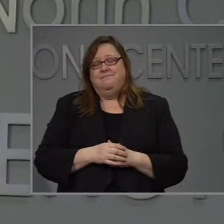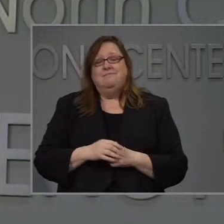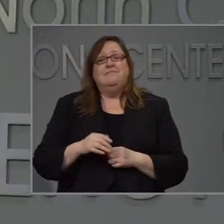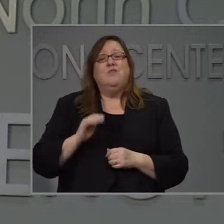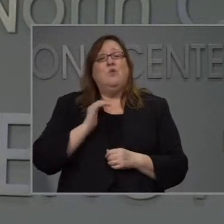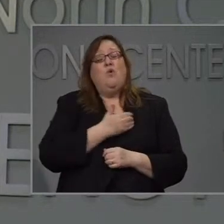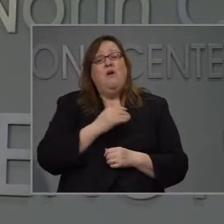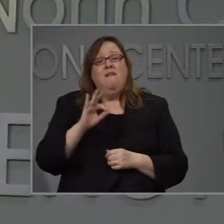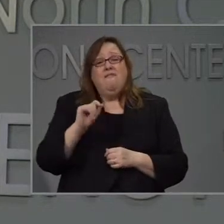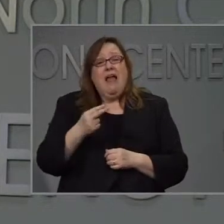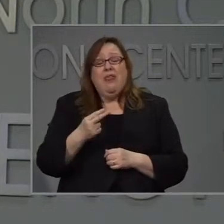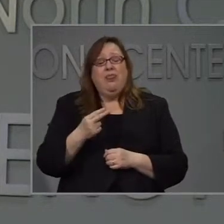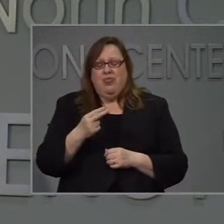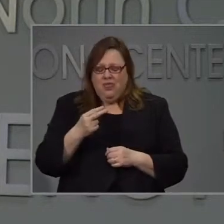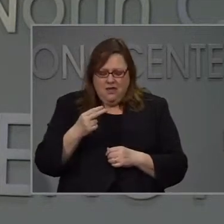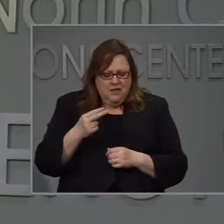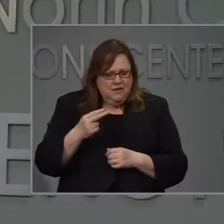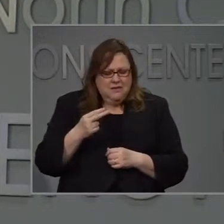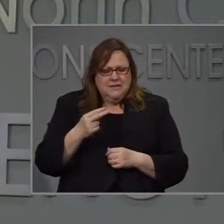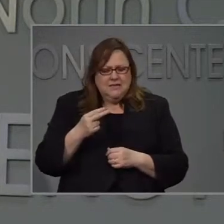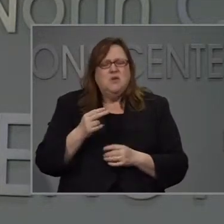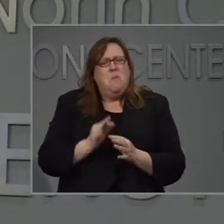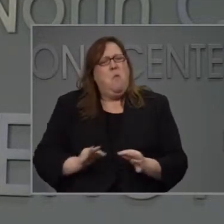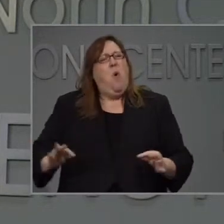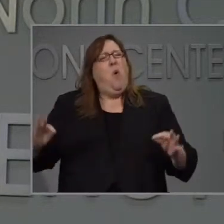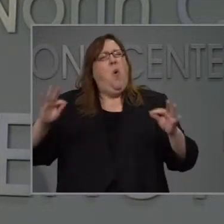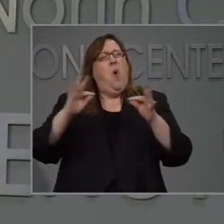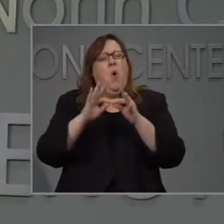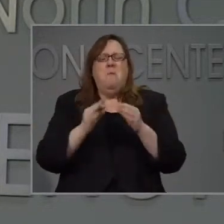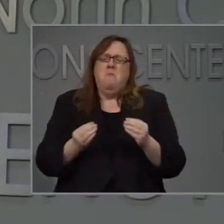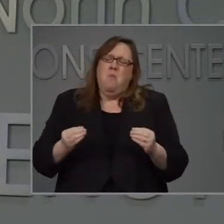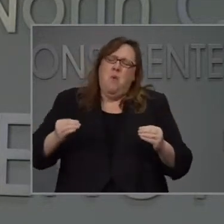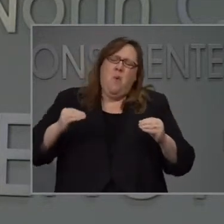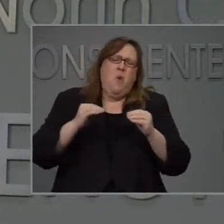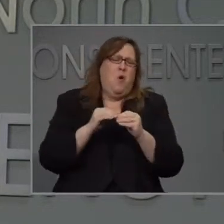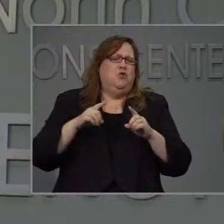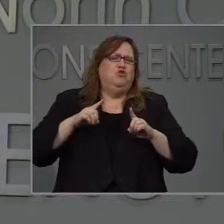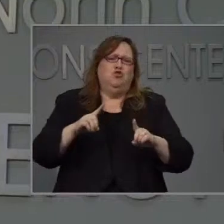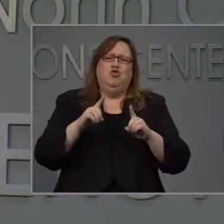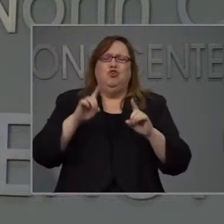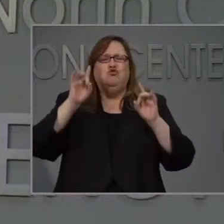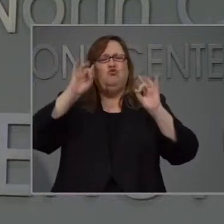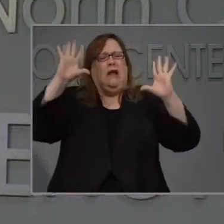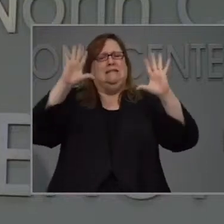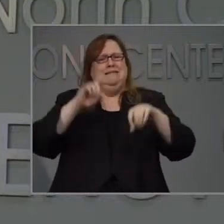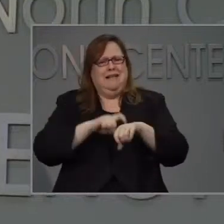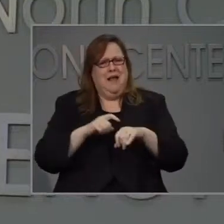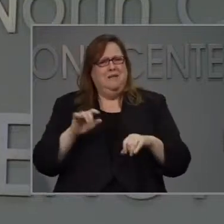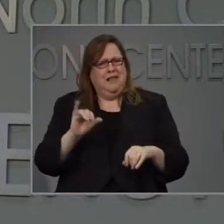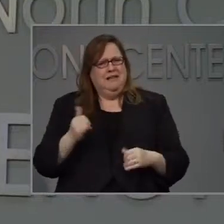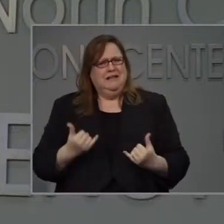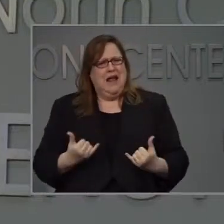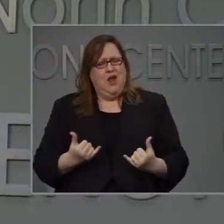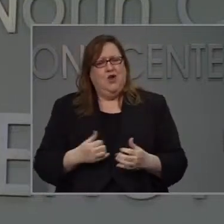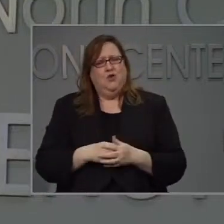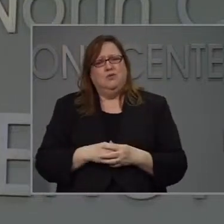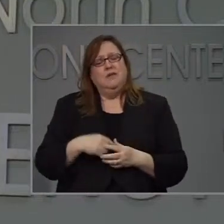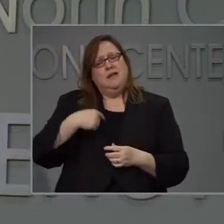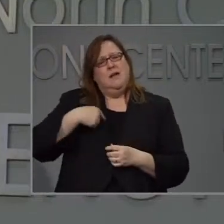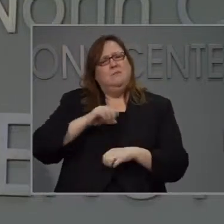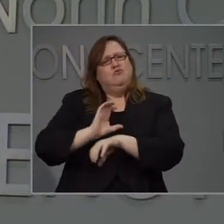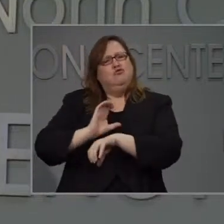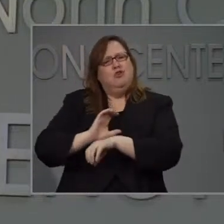to us during a time of crisis. I'm a church elder and was a Sunday school teacher for more than 20